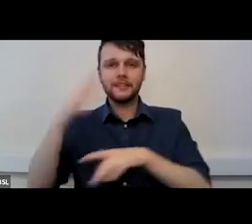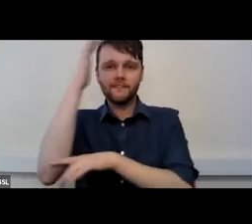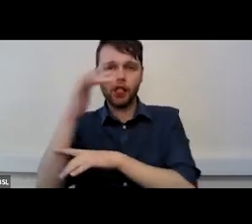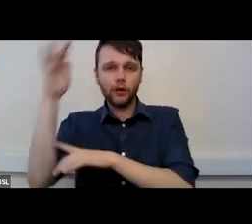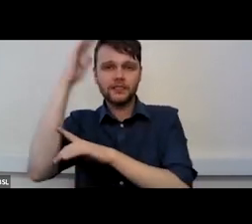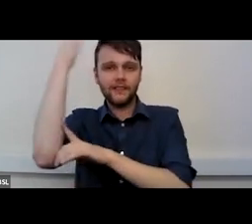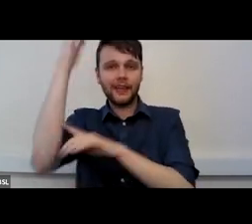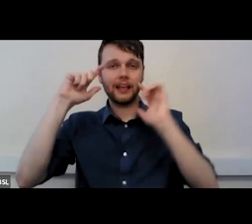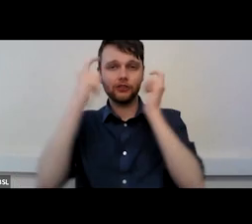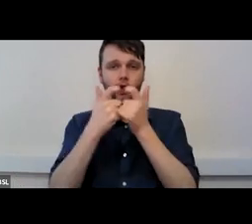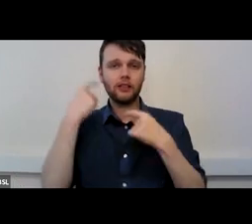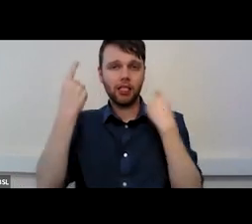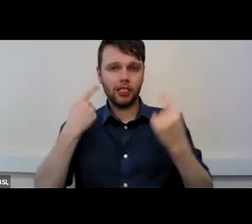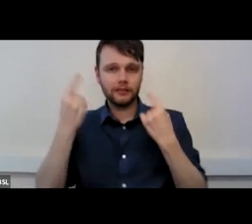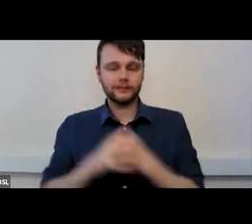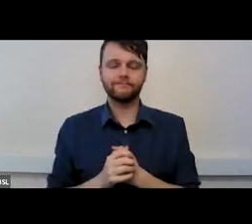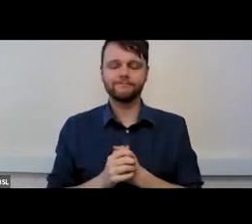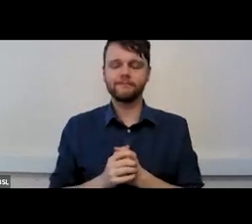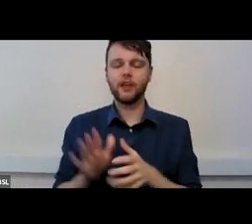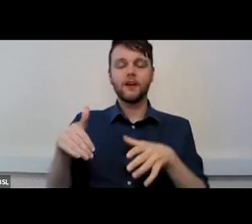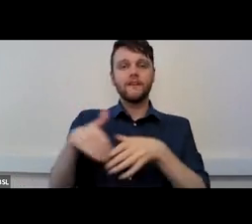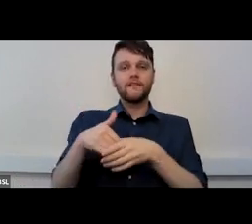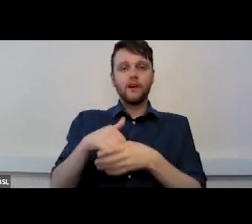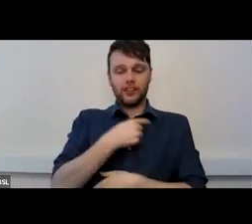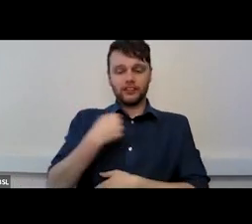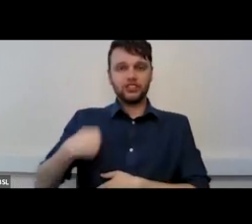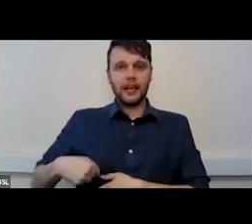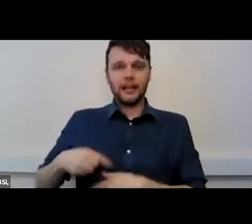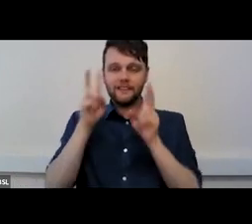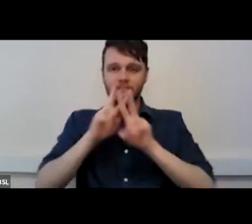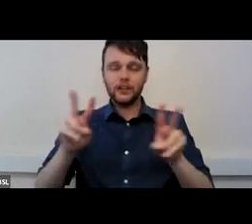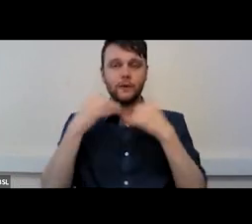consultant of the Chinese Visual Festival from 2013 to